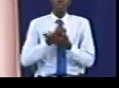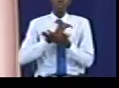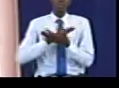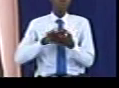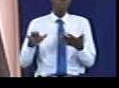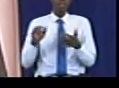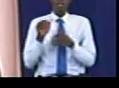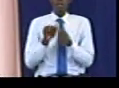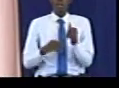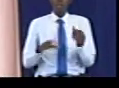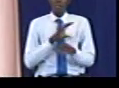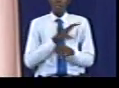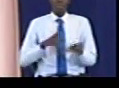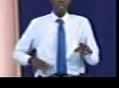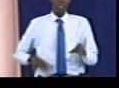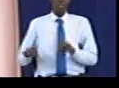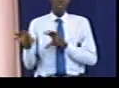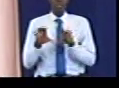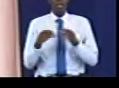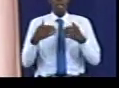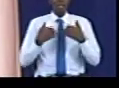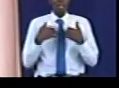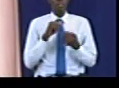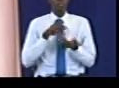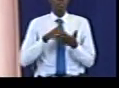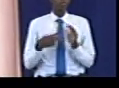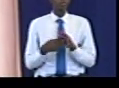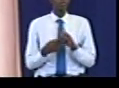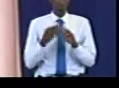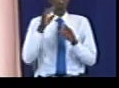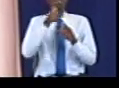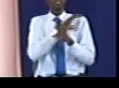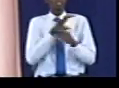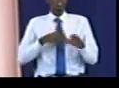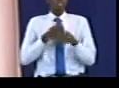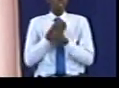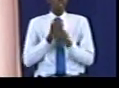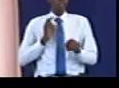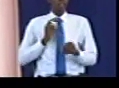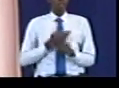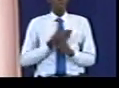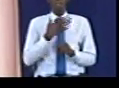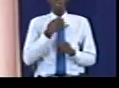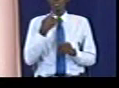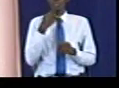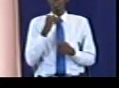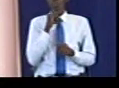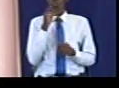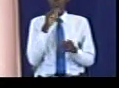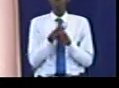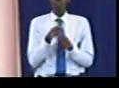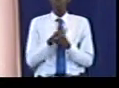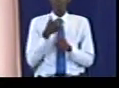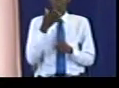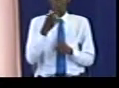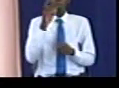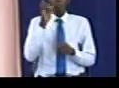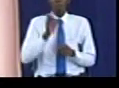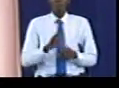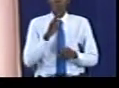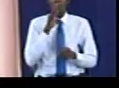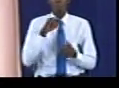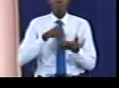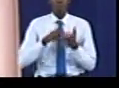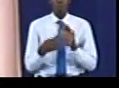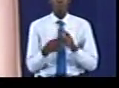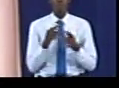purpose. He saved us, and he said that's not enough, and he wants to take us further. There must be a purpose to this, the purpose